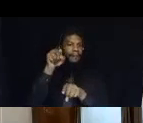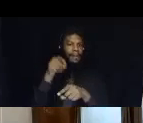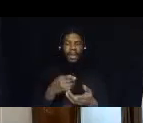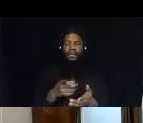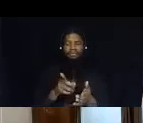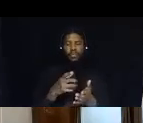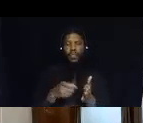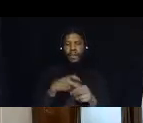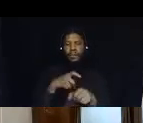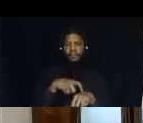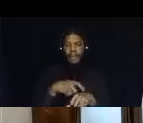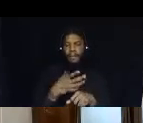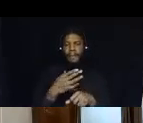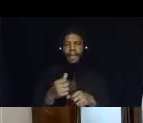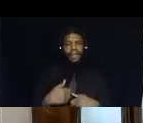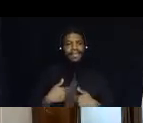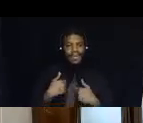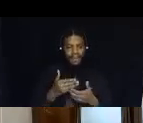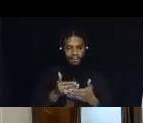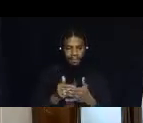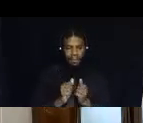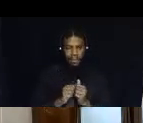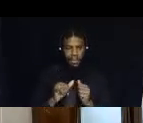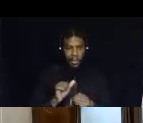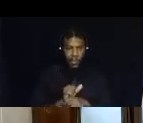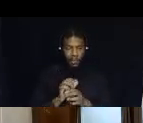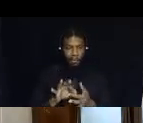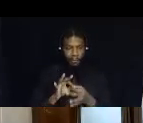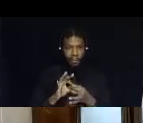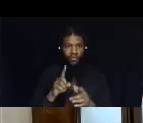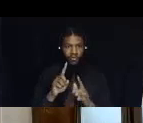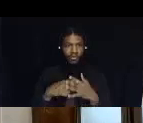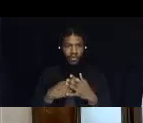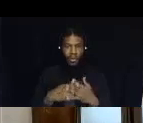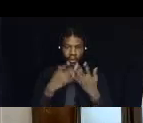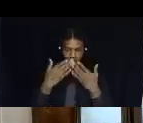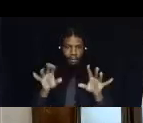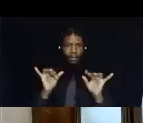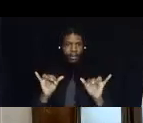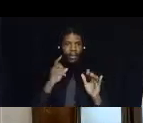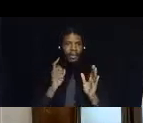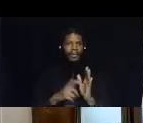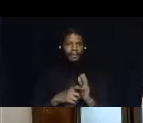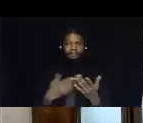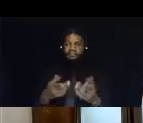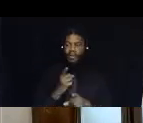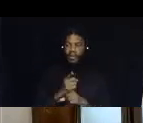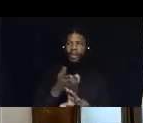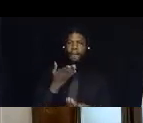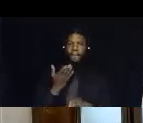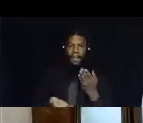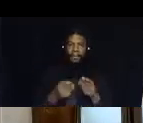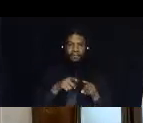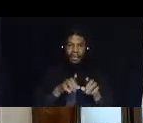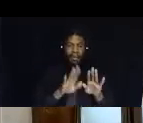to see. Right. Like maybe after this is done, I will notice some other things. Right. I hadn't noticed before.